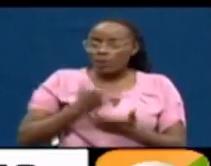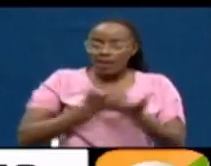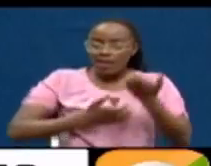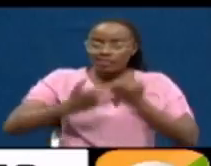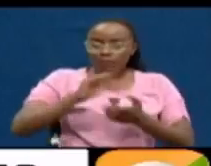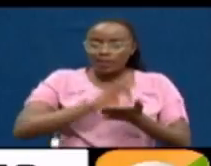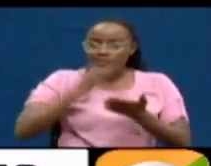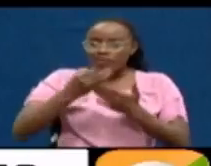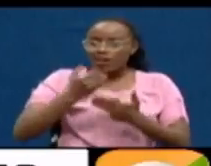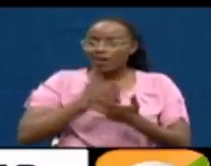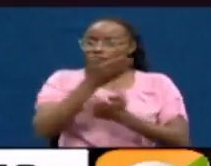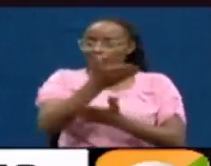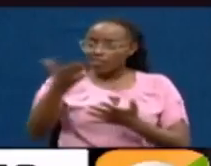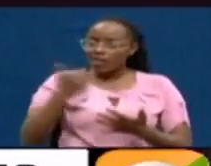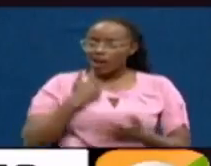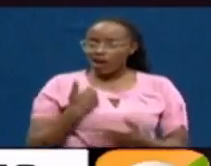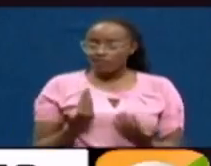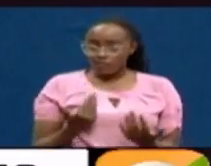have.